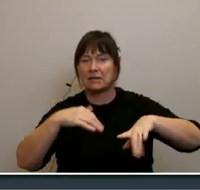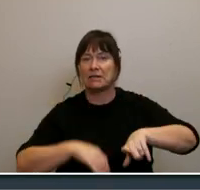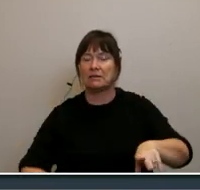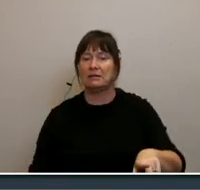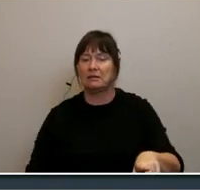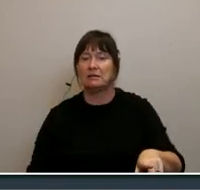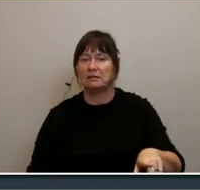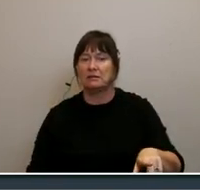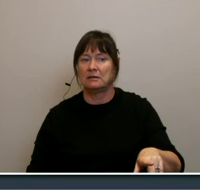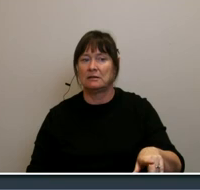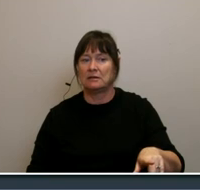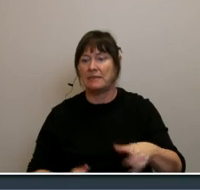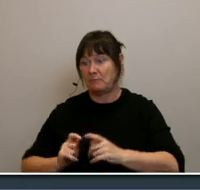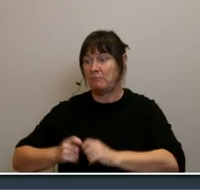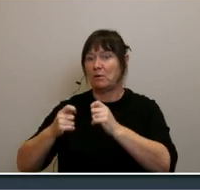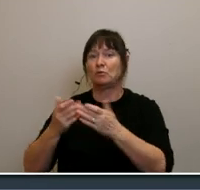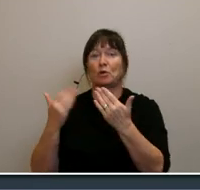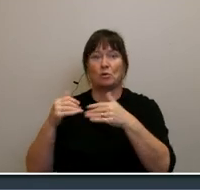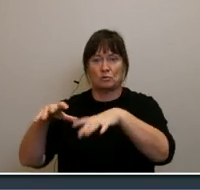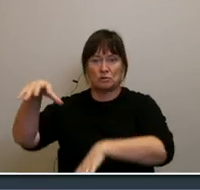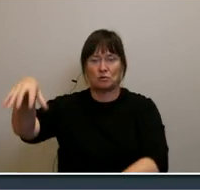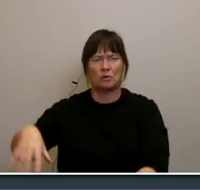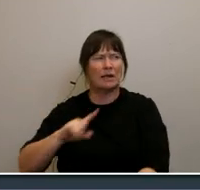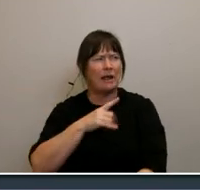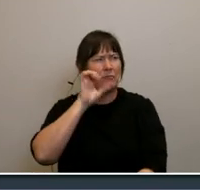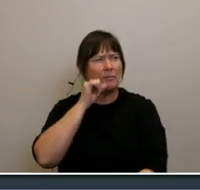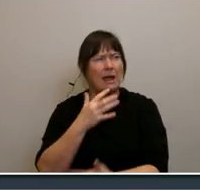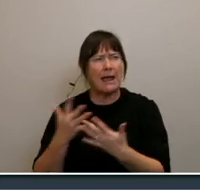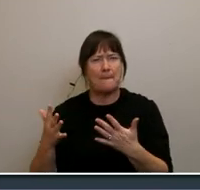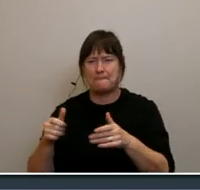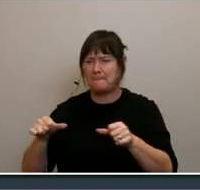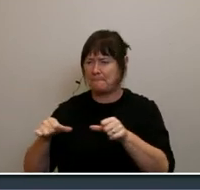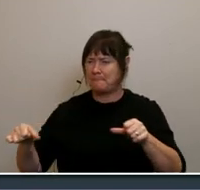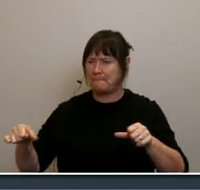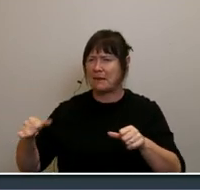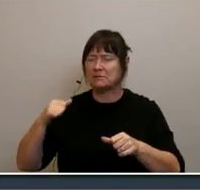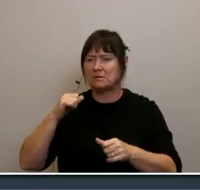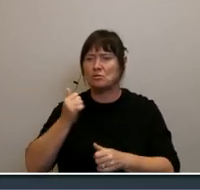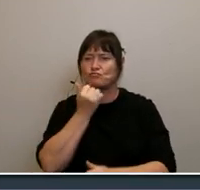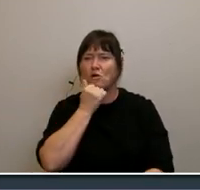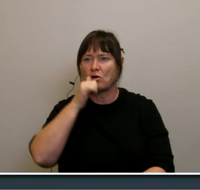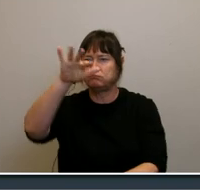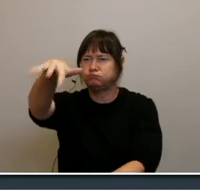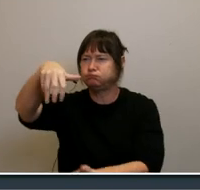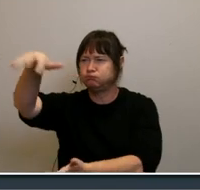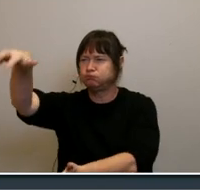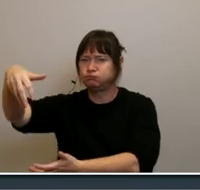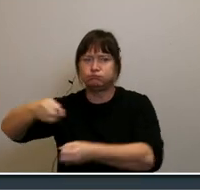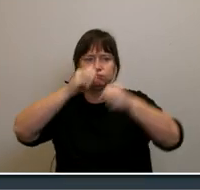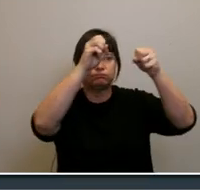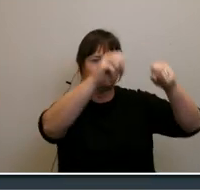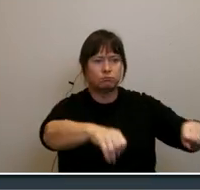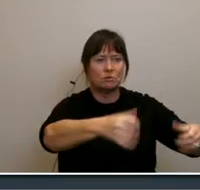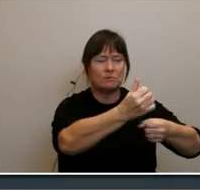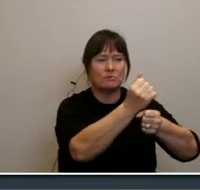finished. The cool store was built. I can't remember how many cubic metres we took out of there, but a lot. The council